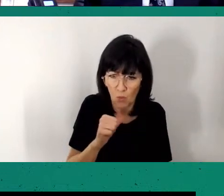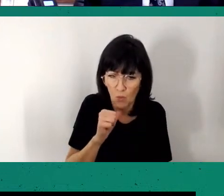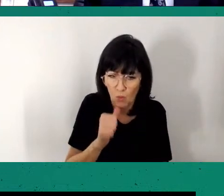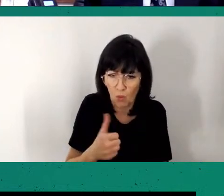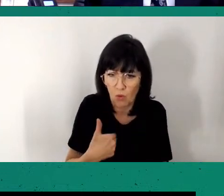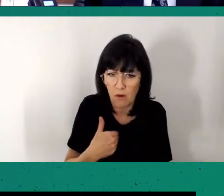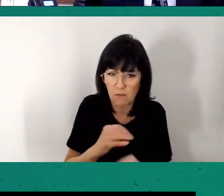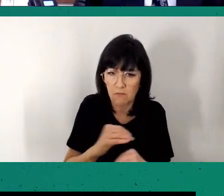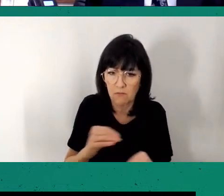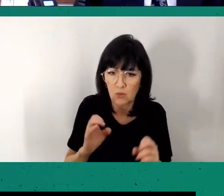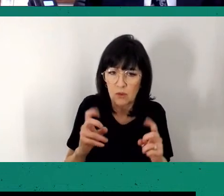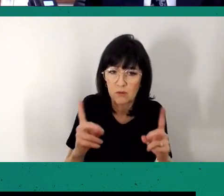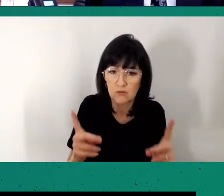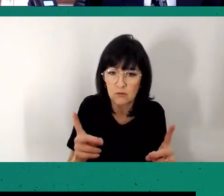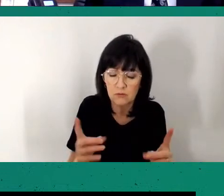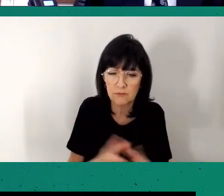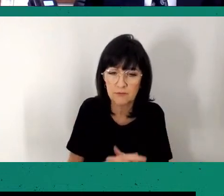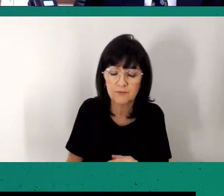Wilmington